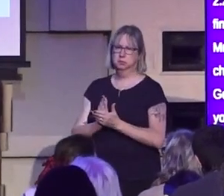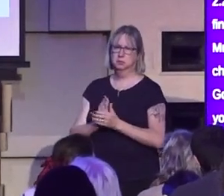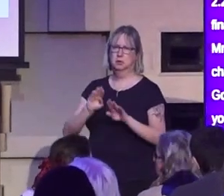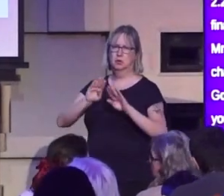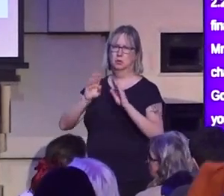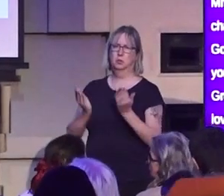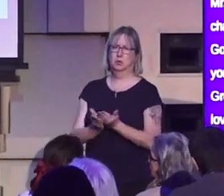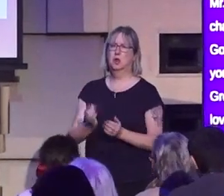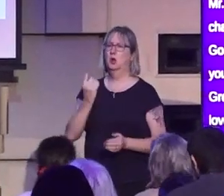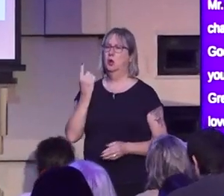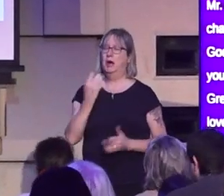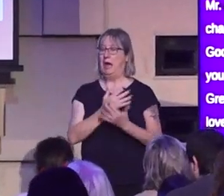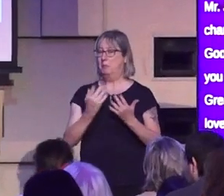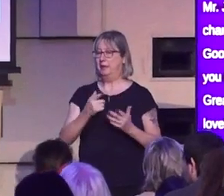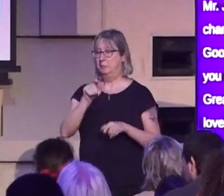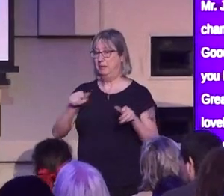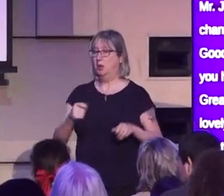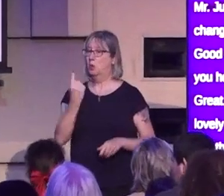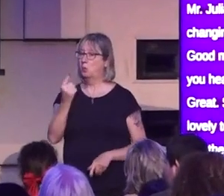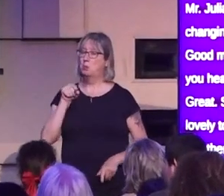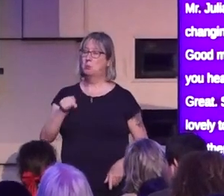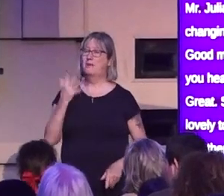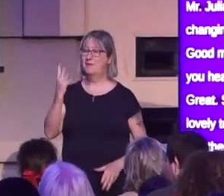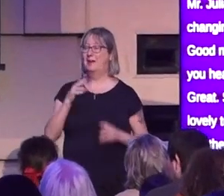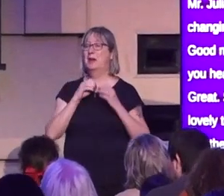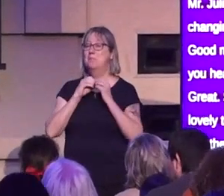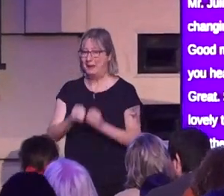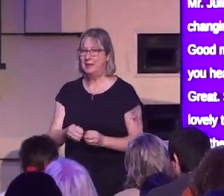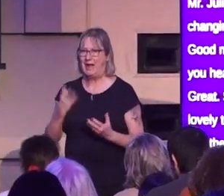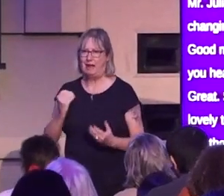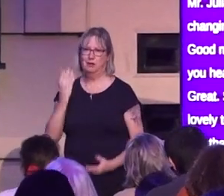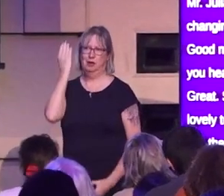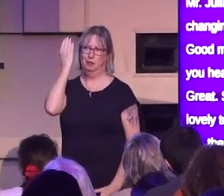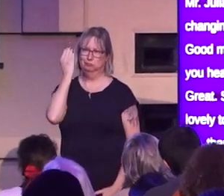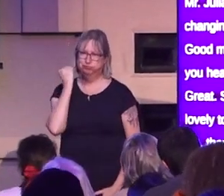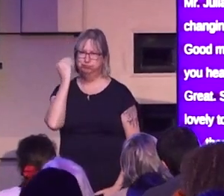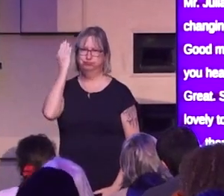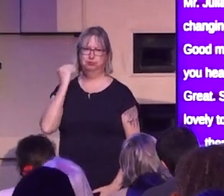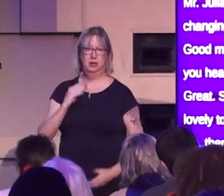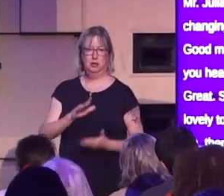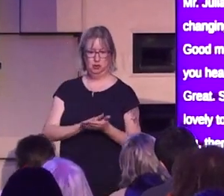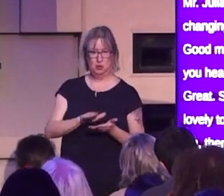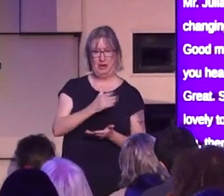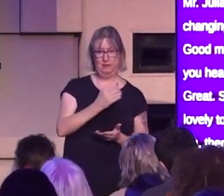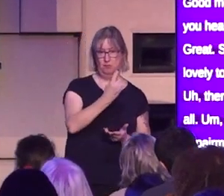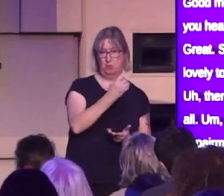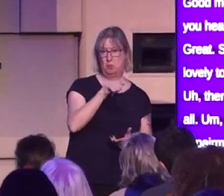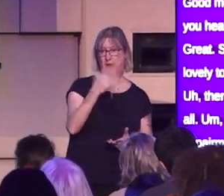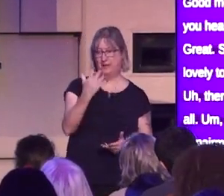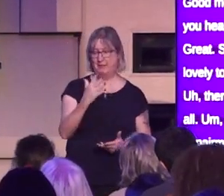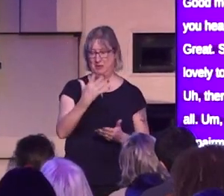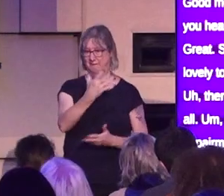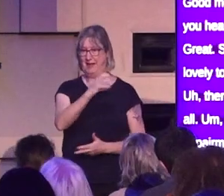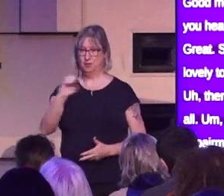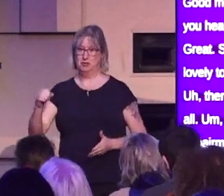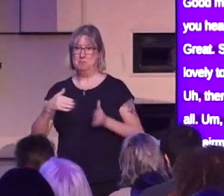at 1.5 billion people with some degree of hearing loss. That means that nearly 500 million people have a disabling hearing loss,